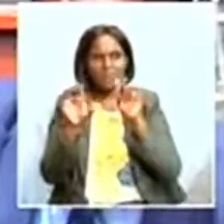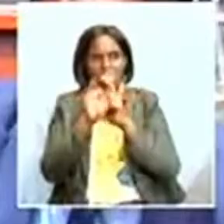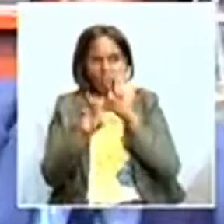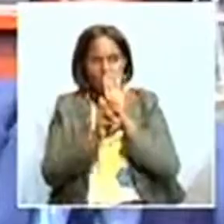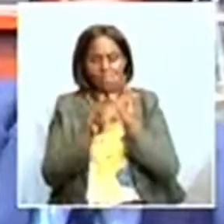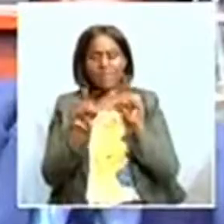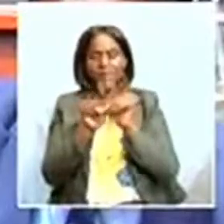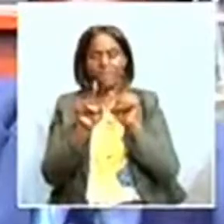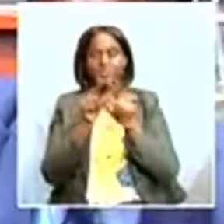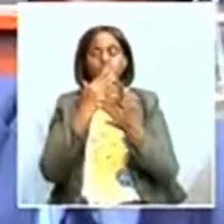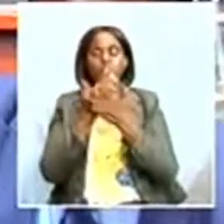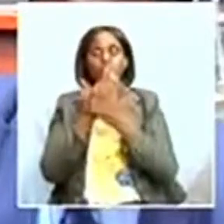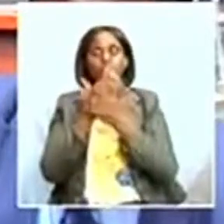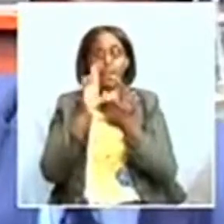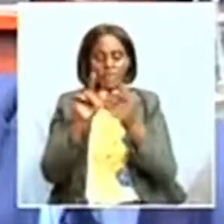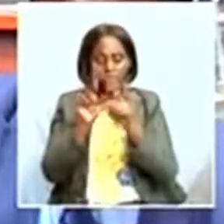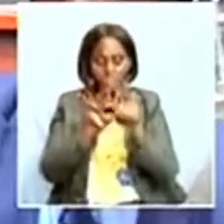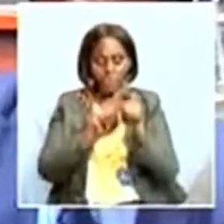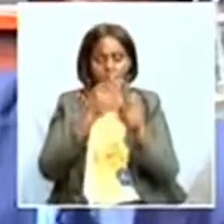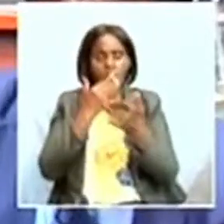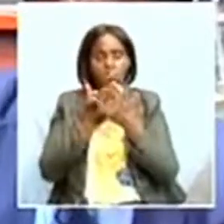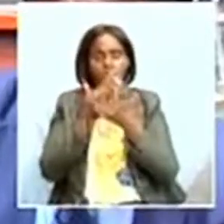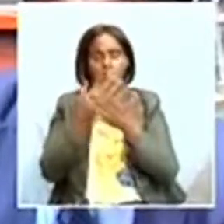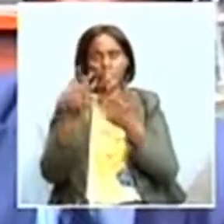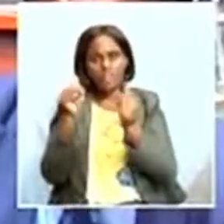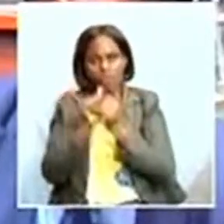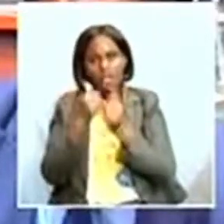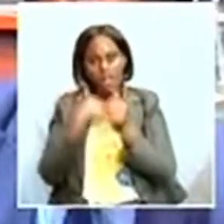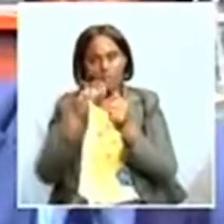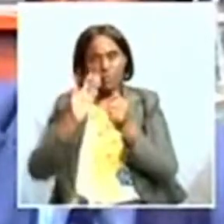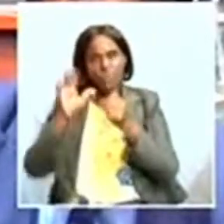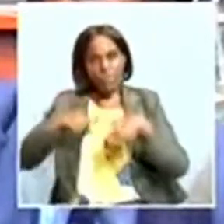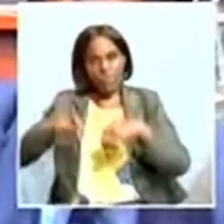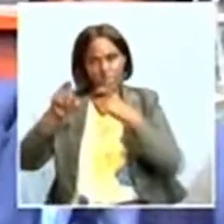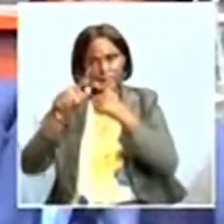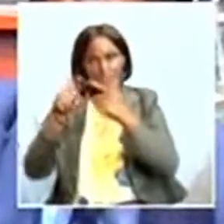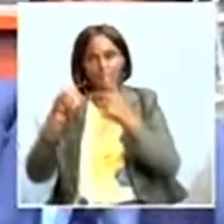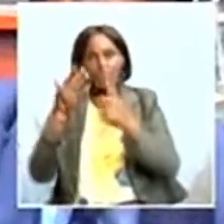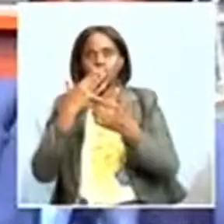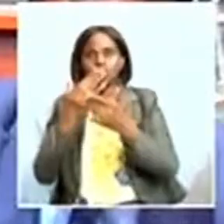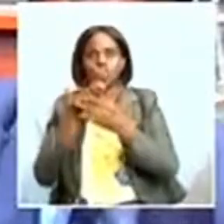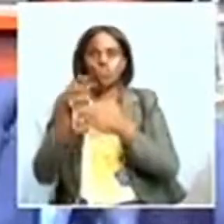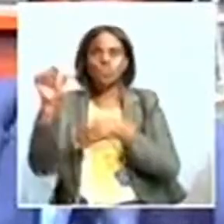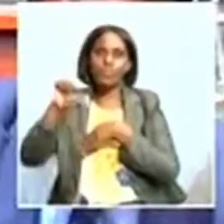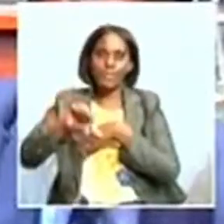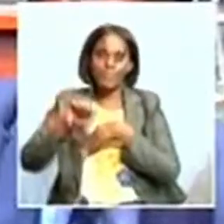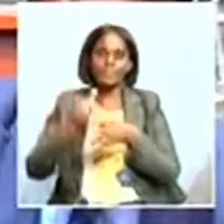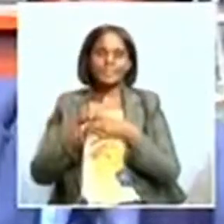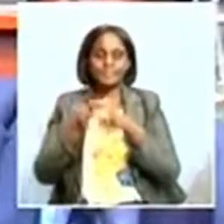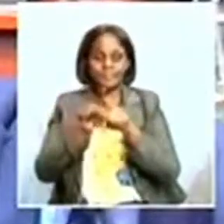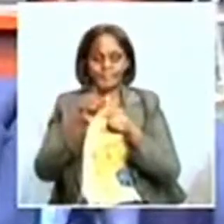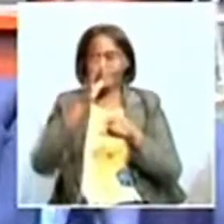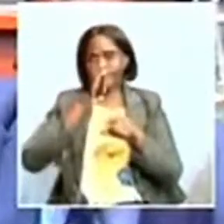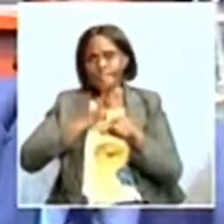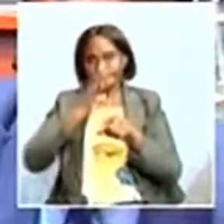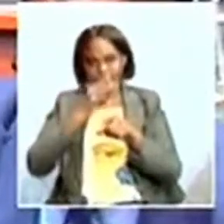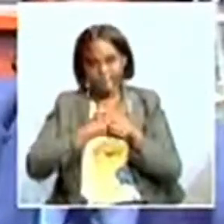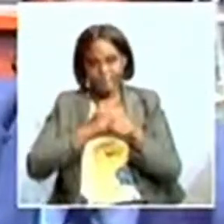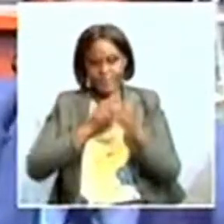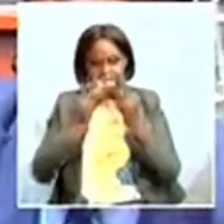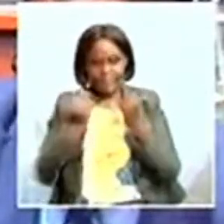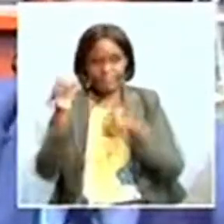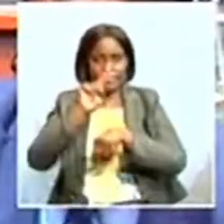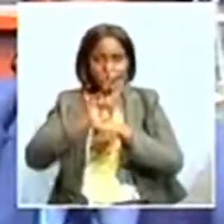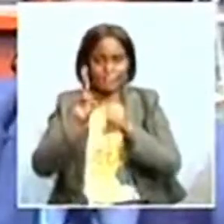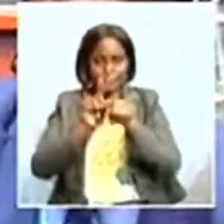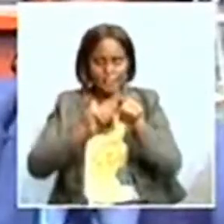a good move and that every good thing comes with its own challenges, good or bad. Madam Speaker, I took a few days to